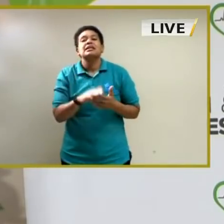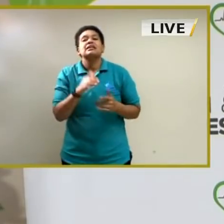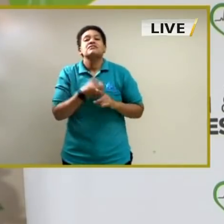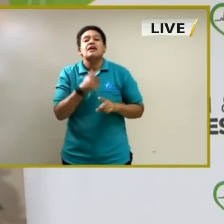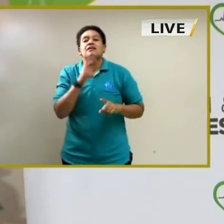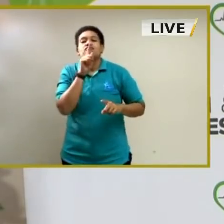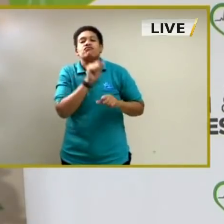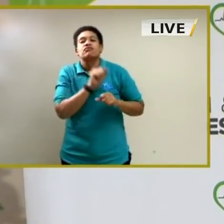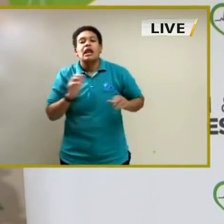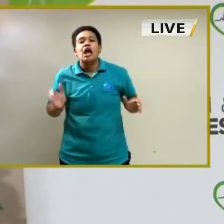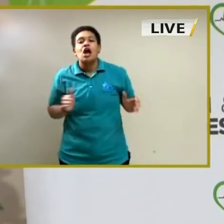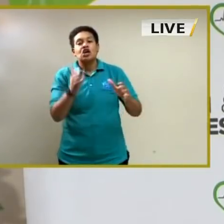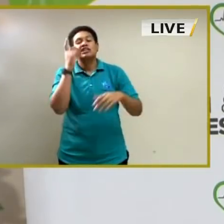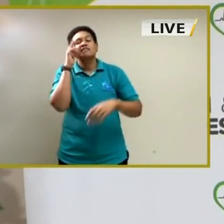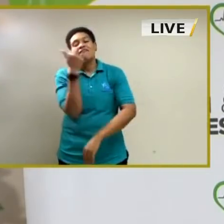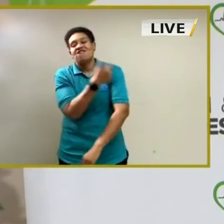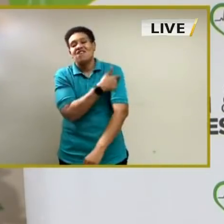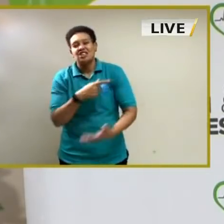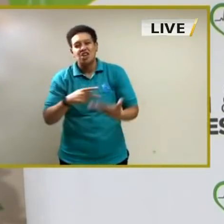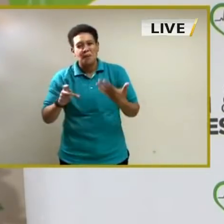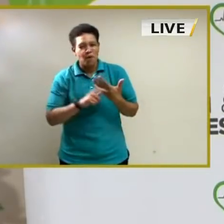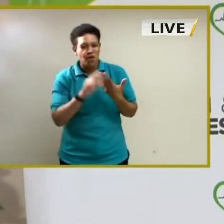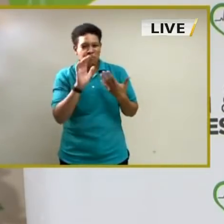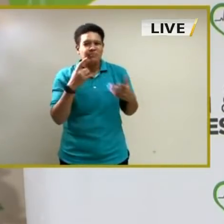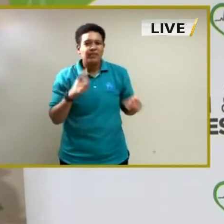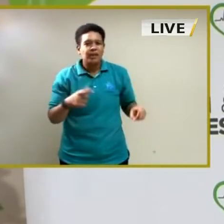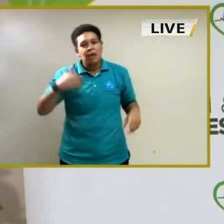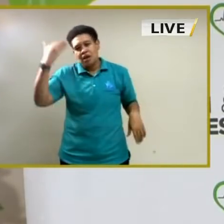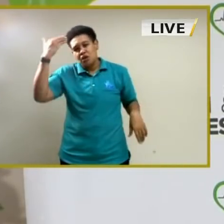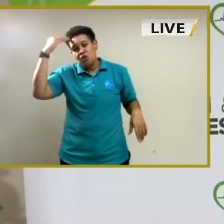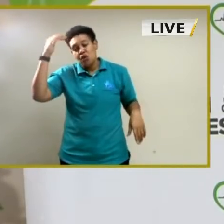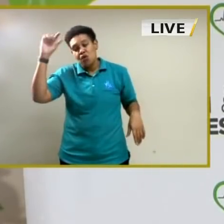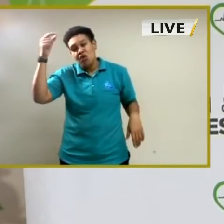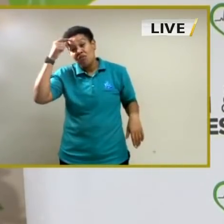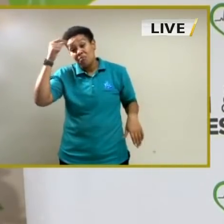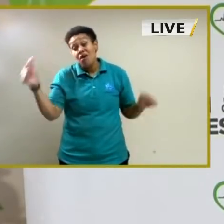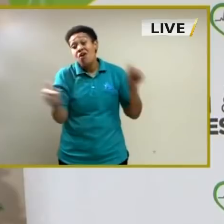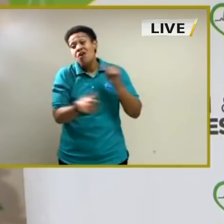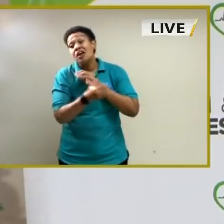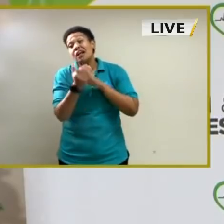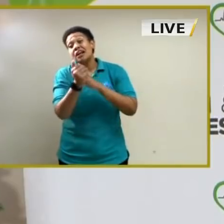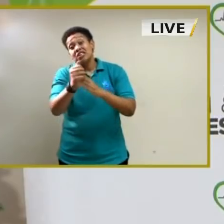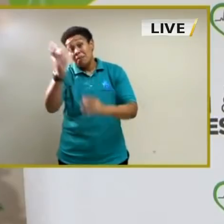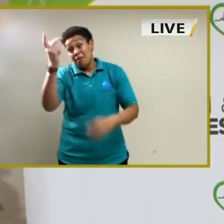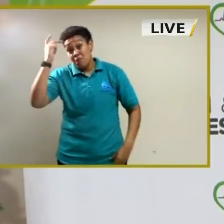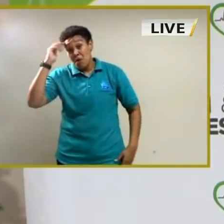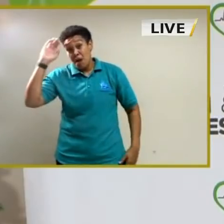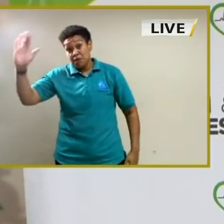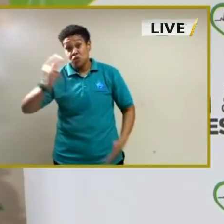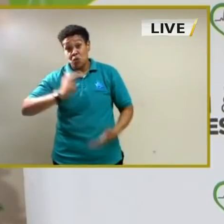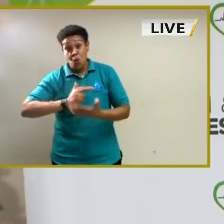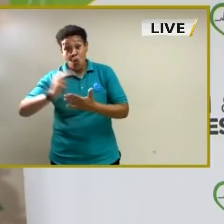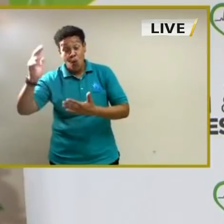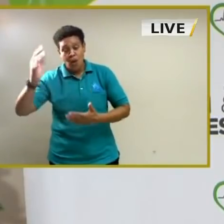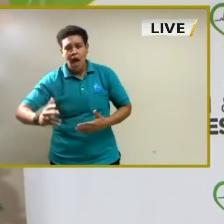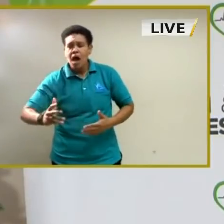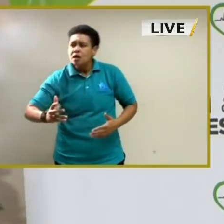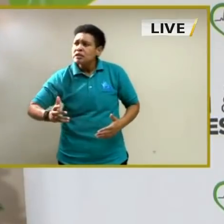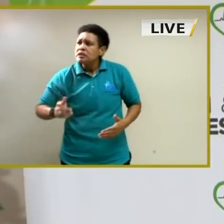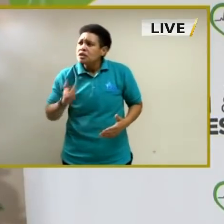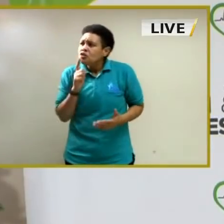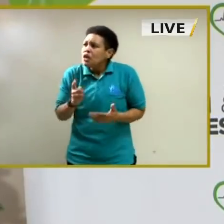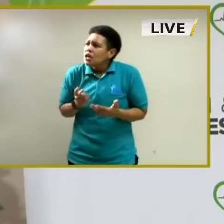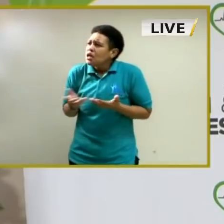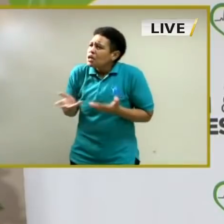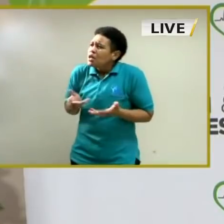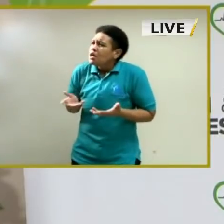encouraging for the vaccination program. And I know that the government, under the leadership of the Prime Minister, Andrew Holness, has been deliberating